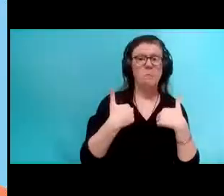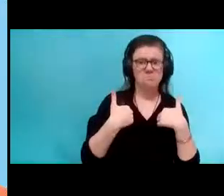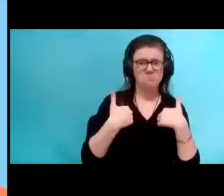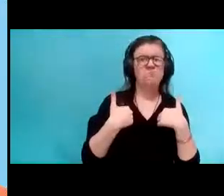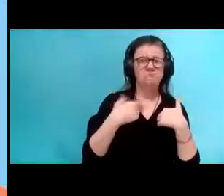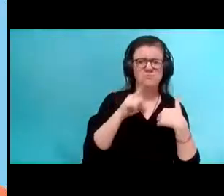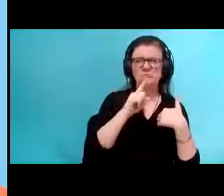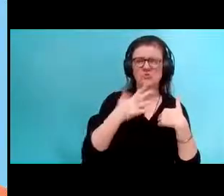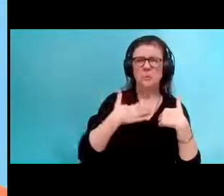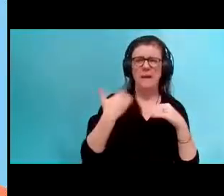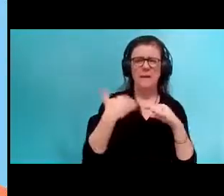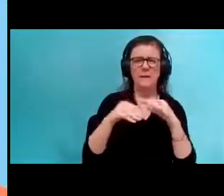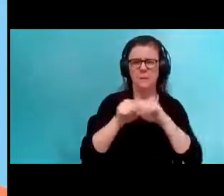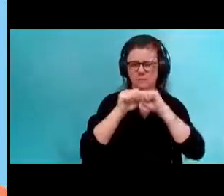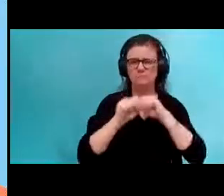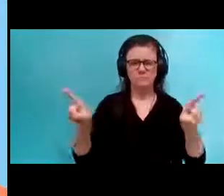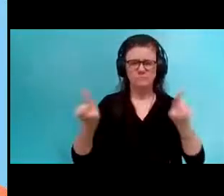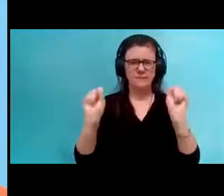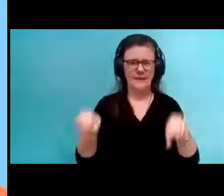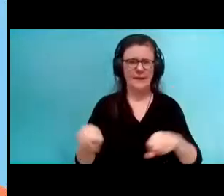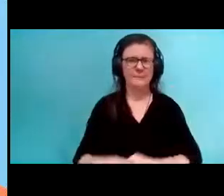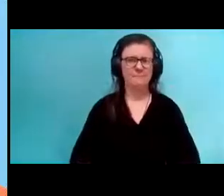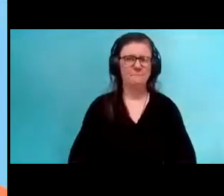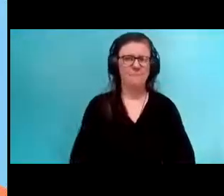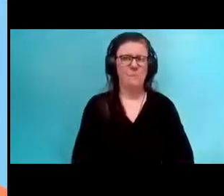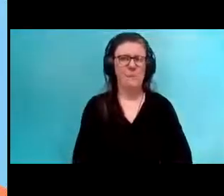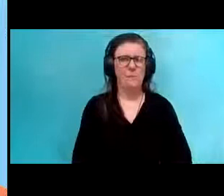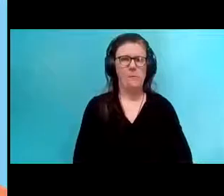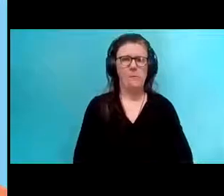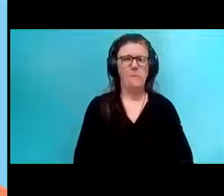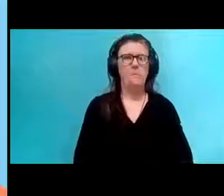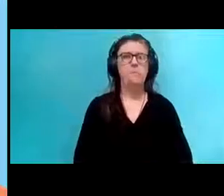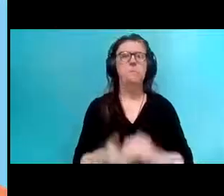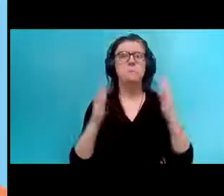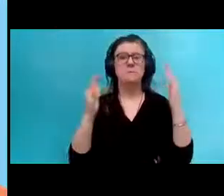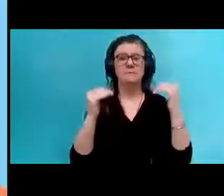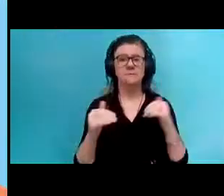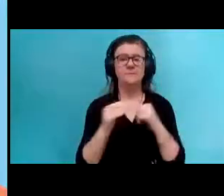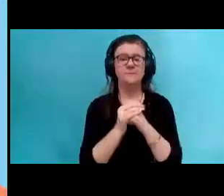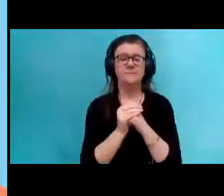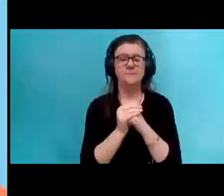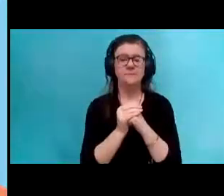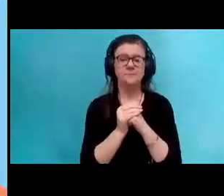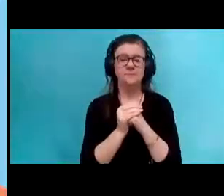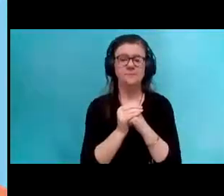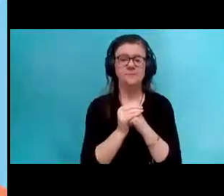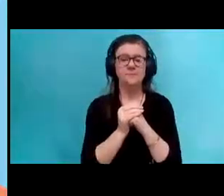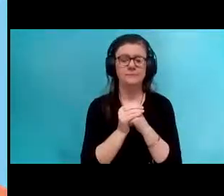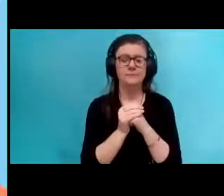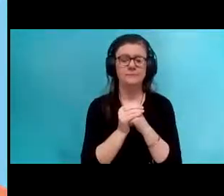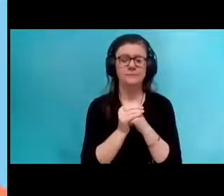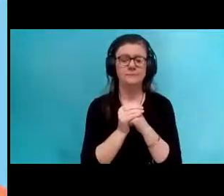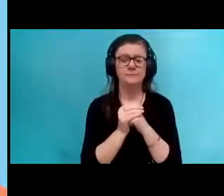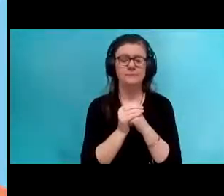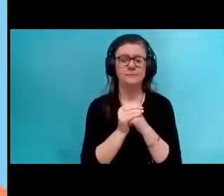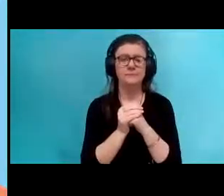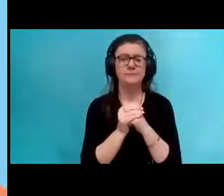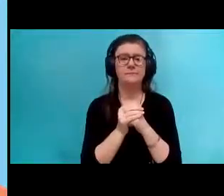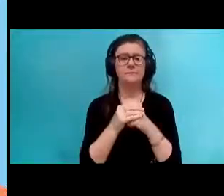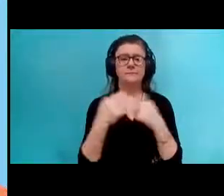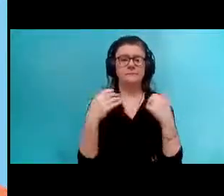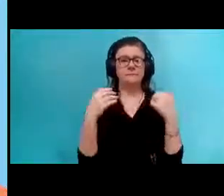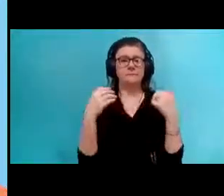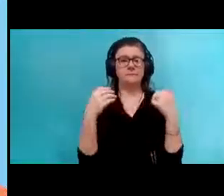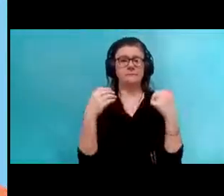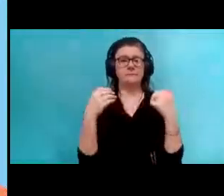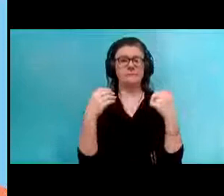share my carry on the discussion. Finally, just to mention the last few things is the HelpAge advocacy team are working